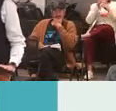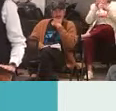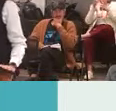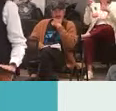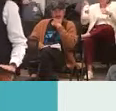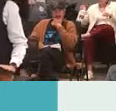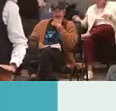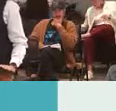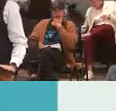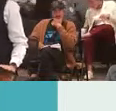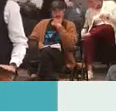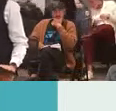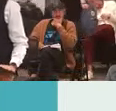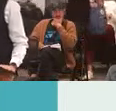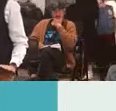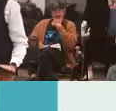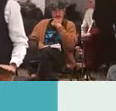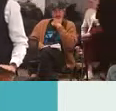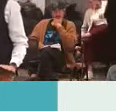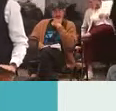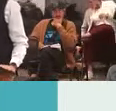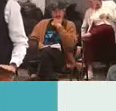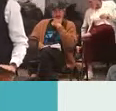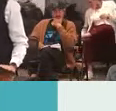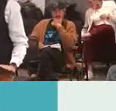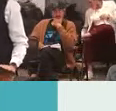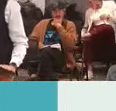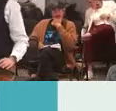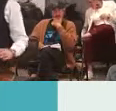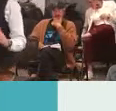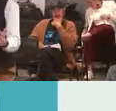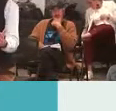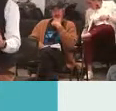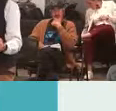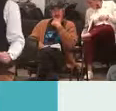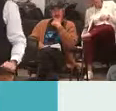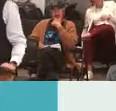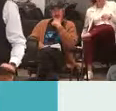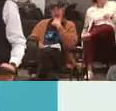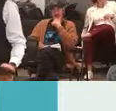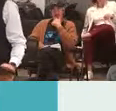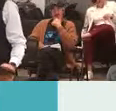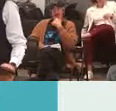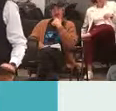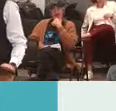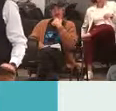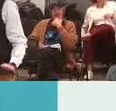our years ago, though, the school board,